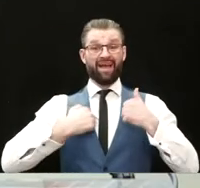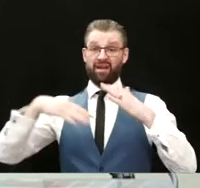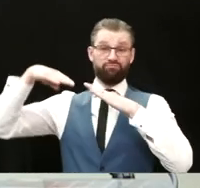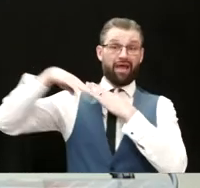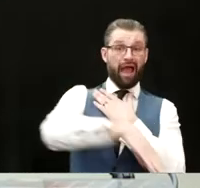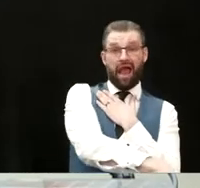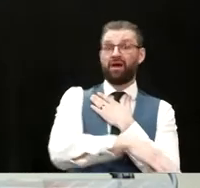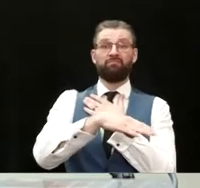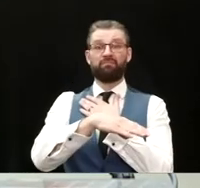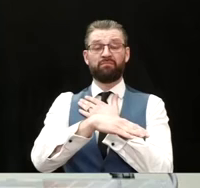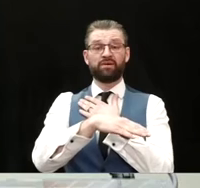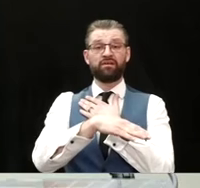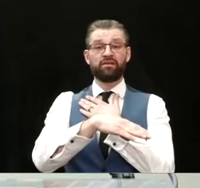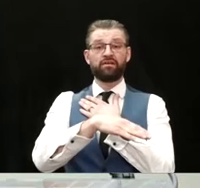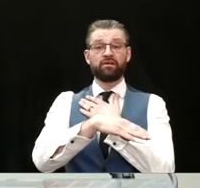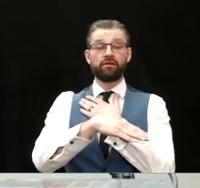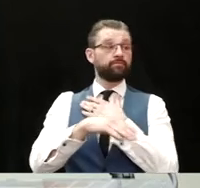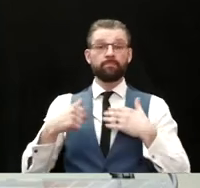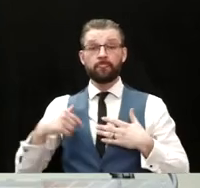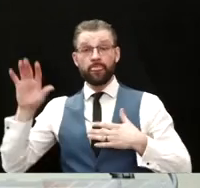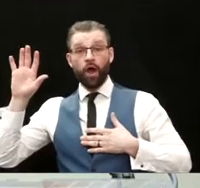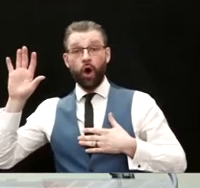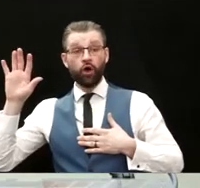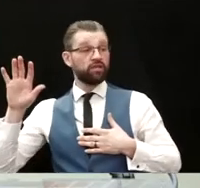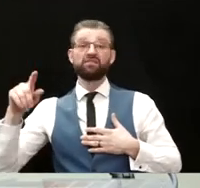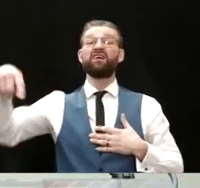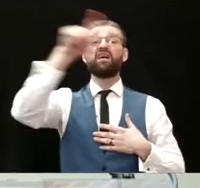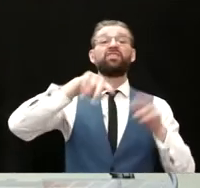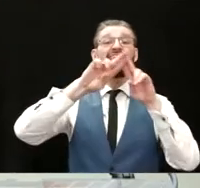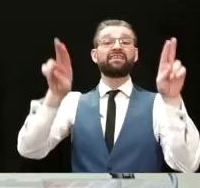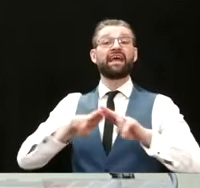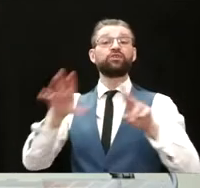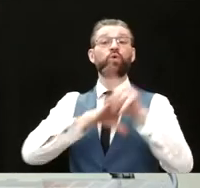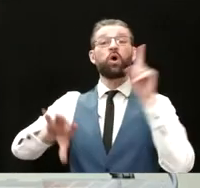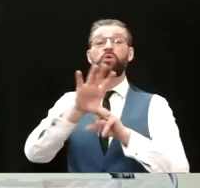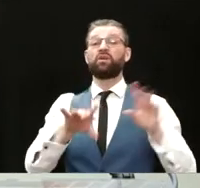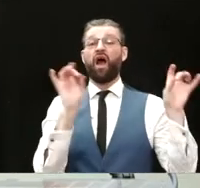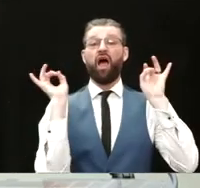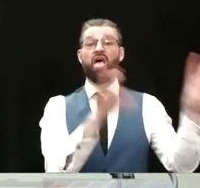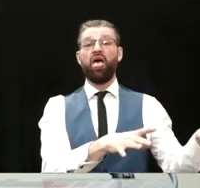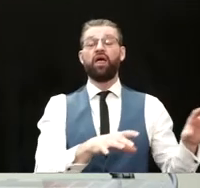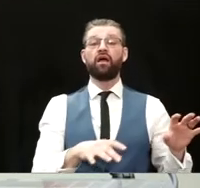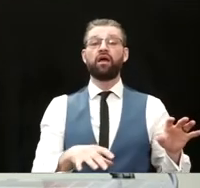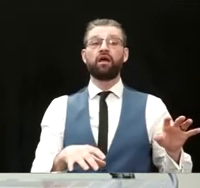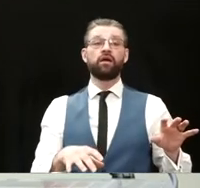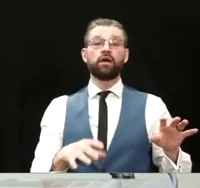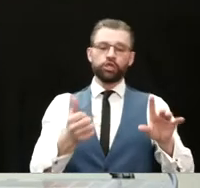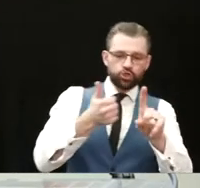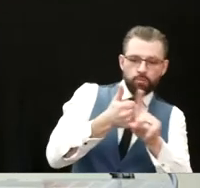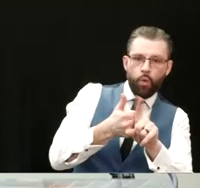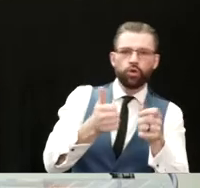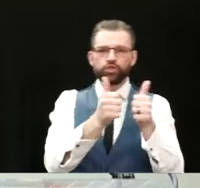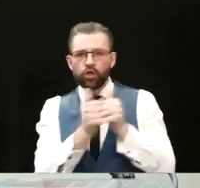chaos, and to be honest, was abandoned by international community, sporting solidarity,